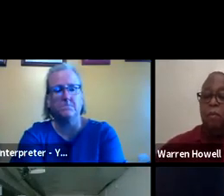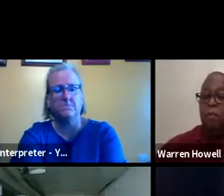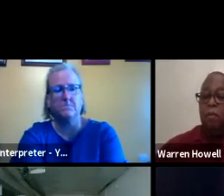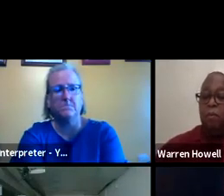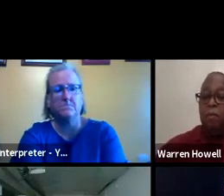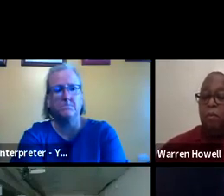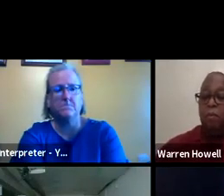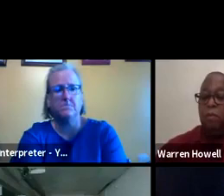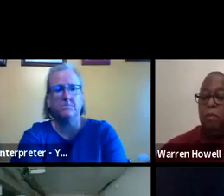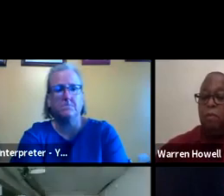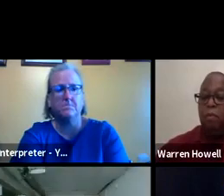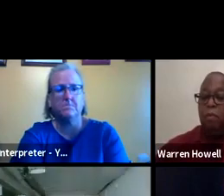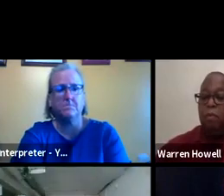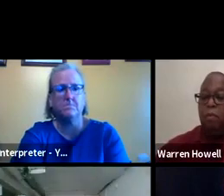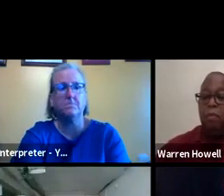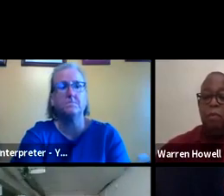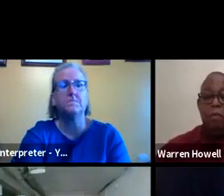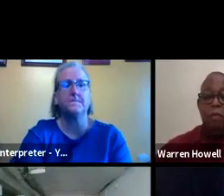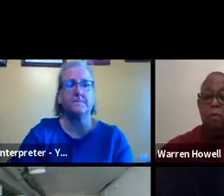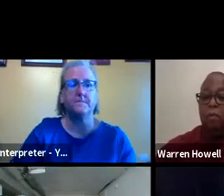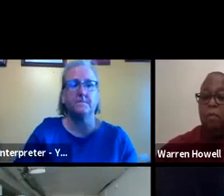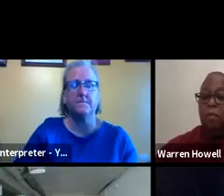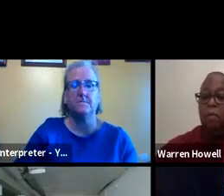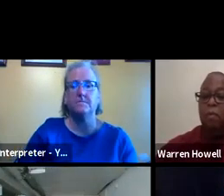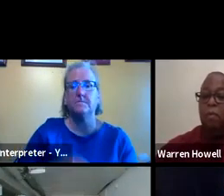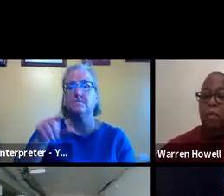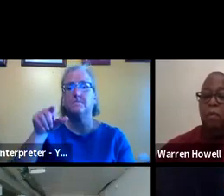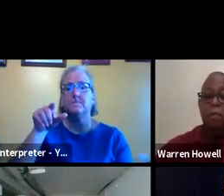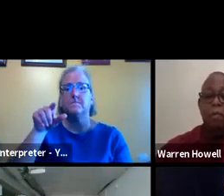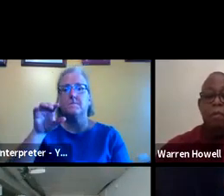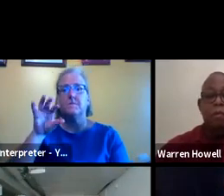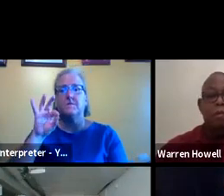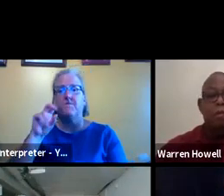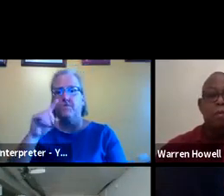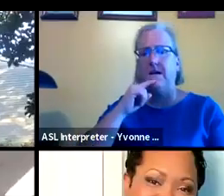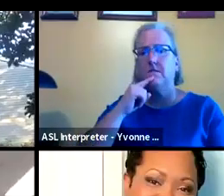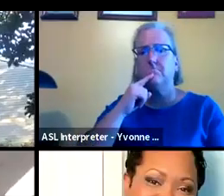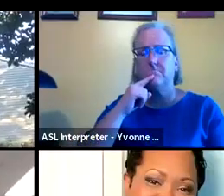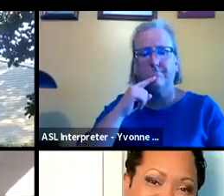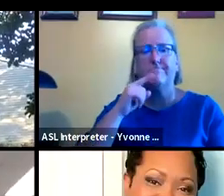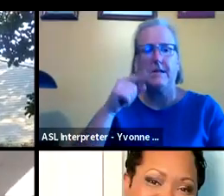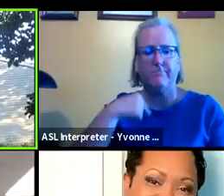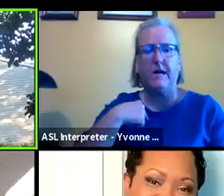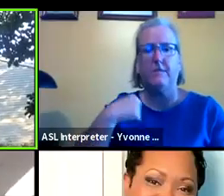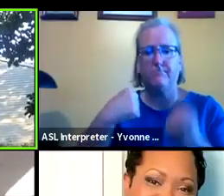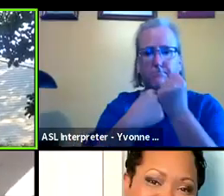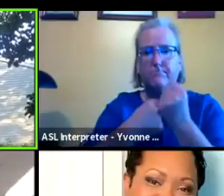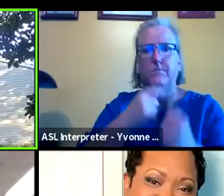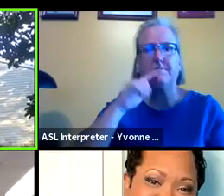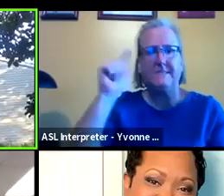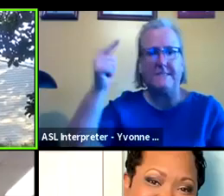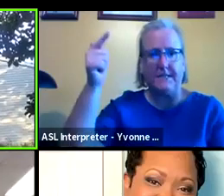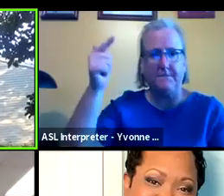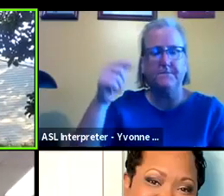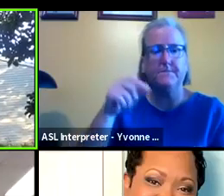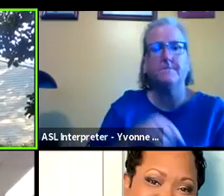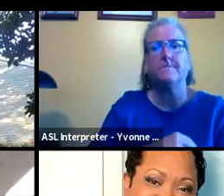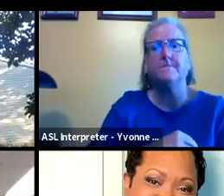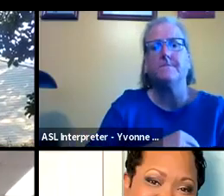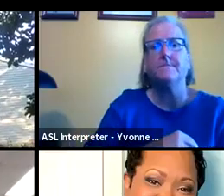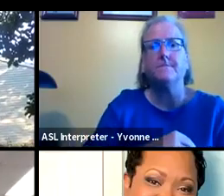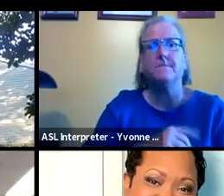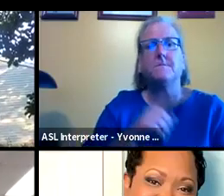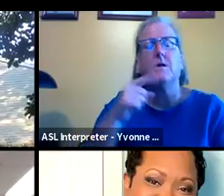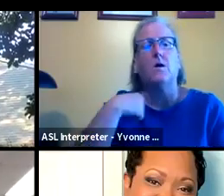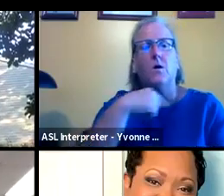July 14th, 2020. Fred Pulaski, so moved. Claire O'Neill, second. It's been moved and seconded that we